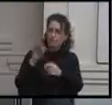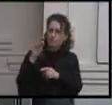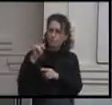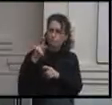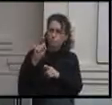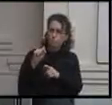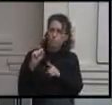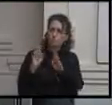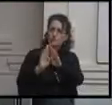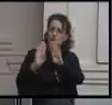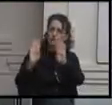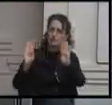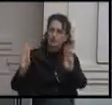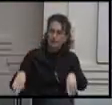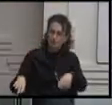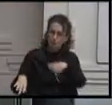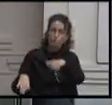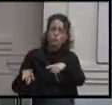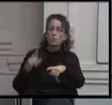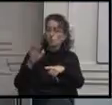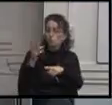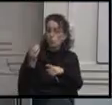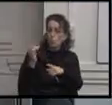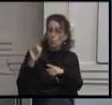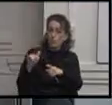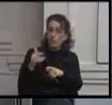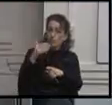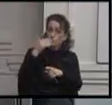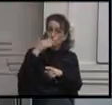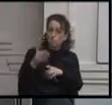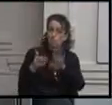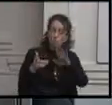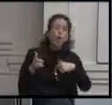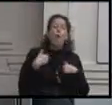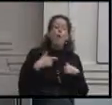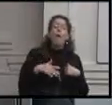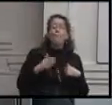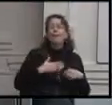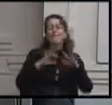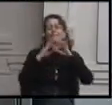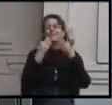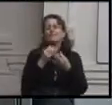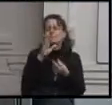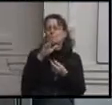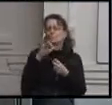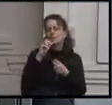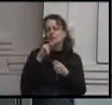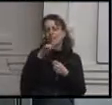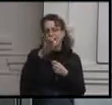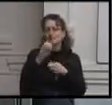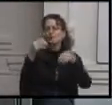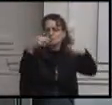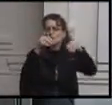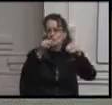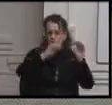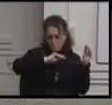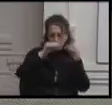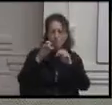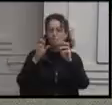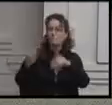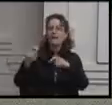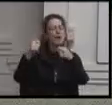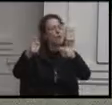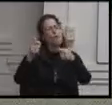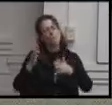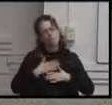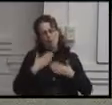Nice really place. happy to be back there. So, Good. Brilliant. That's brilliance, yes. Brilliance. Yeah. There we go. right. So- That's great. And when do you